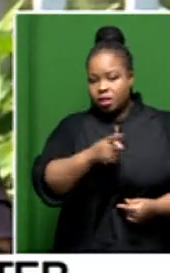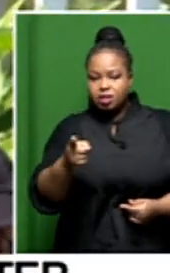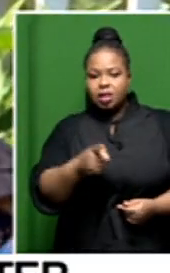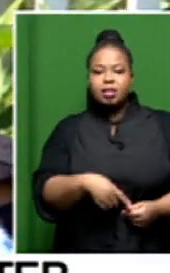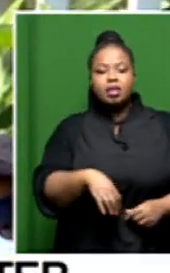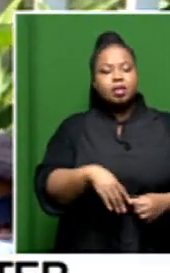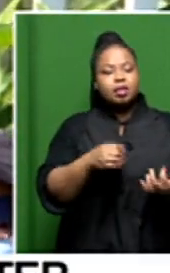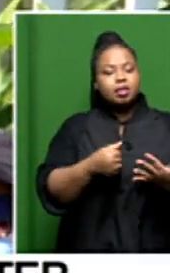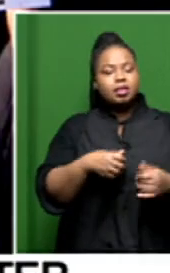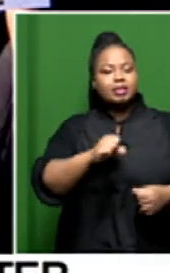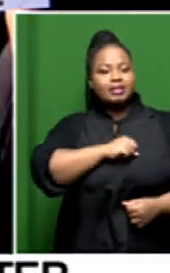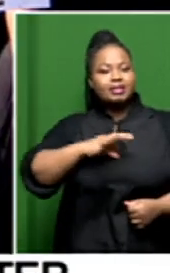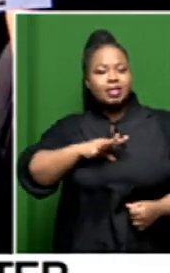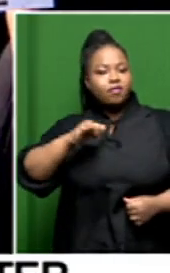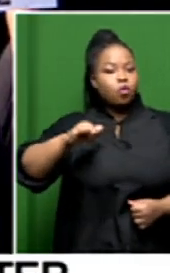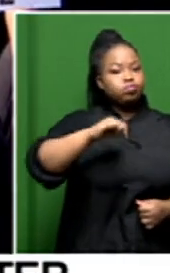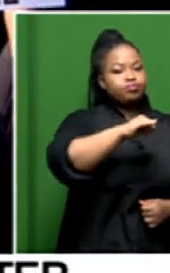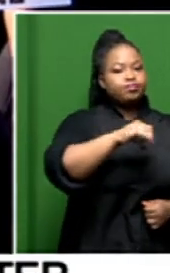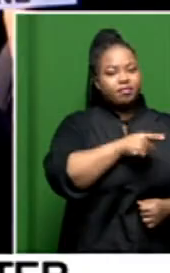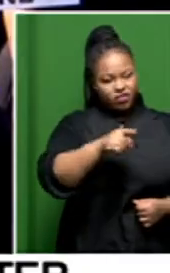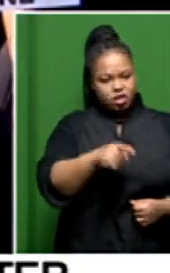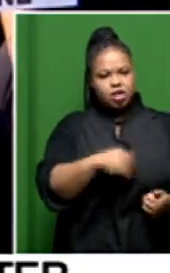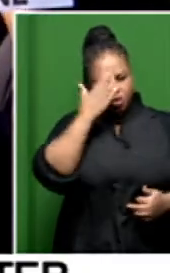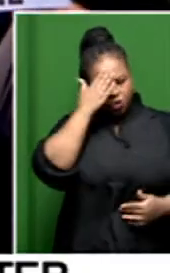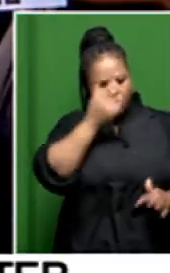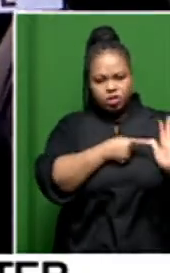cabin crew members have shown in the time leading to the carrier's